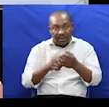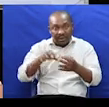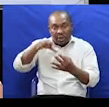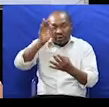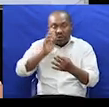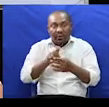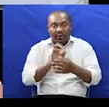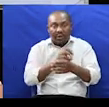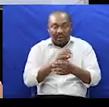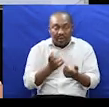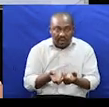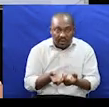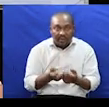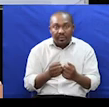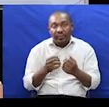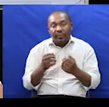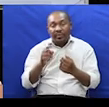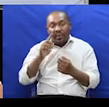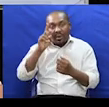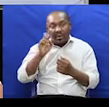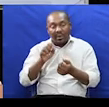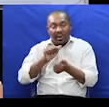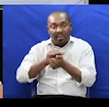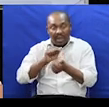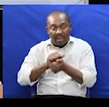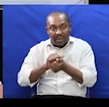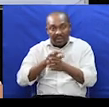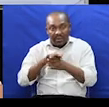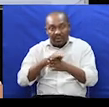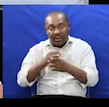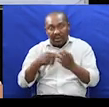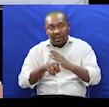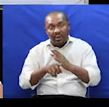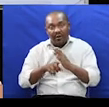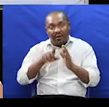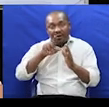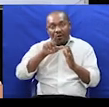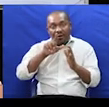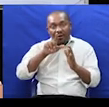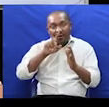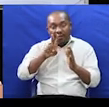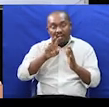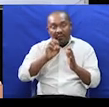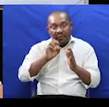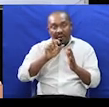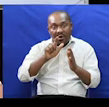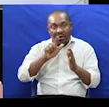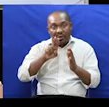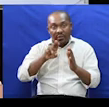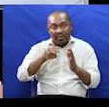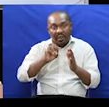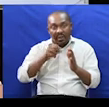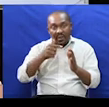acid-base titration by definition? What are the apparatus used in volumetric analysis? And also, we have seen the choice